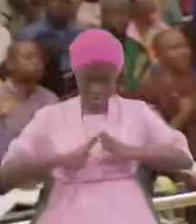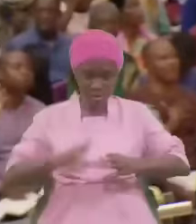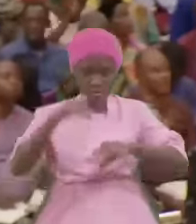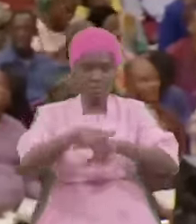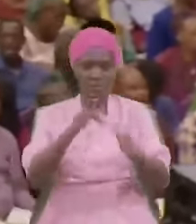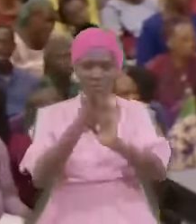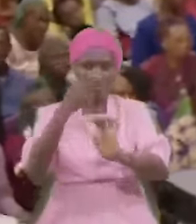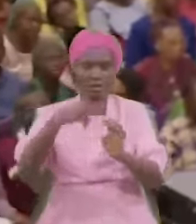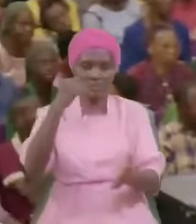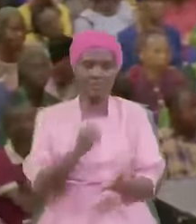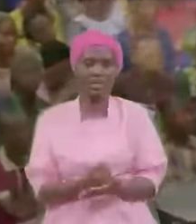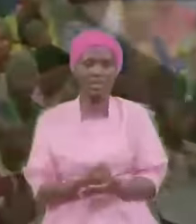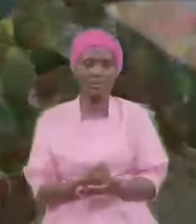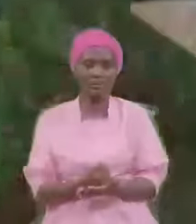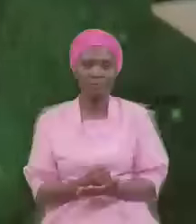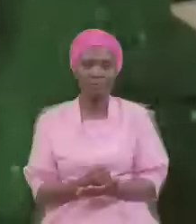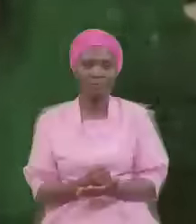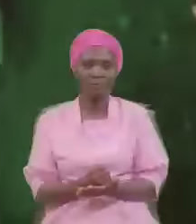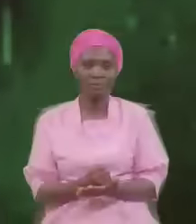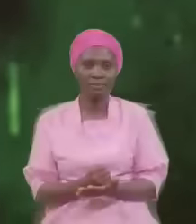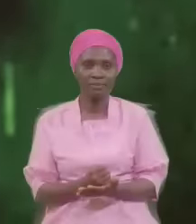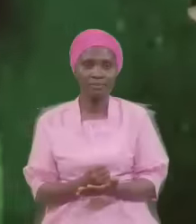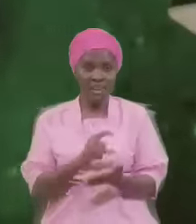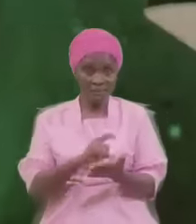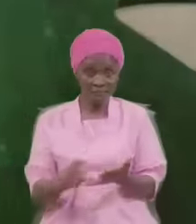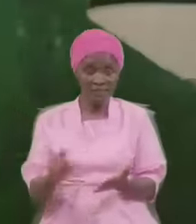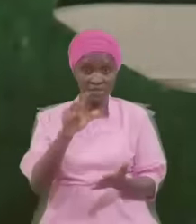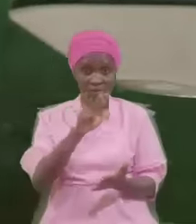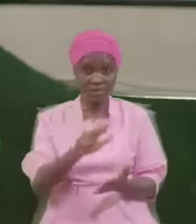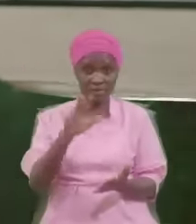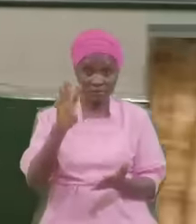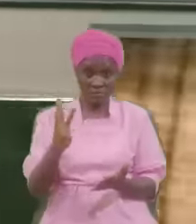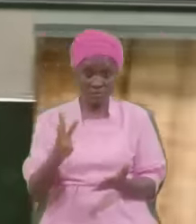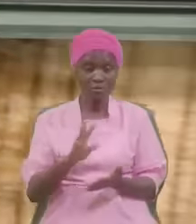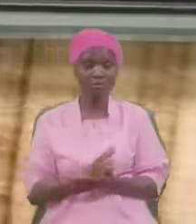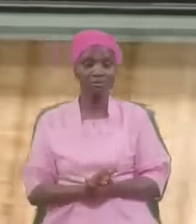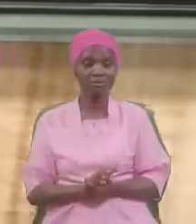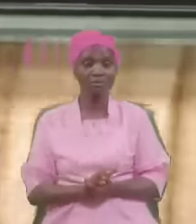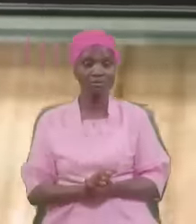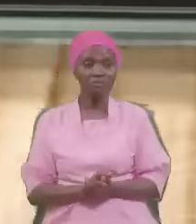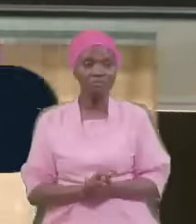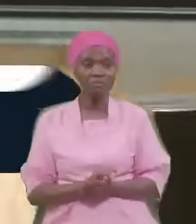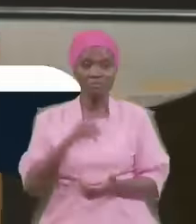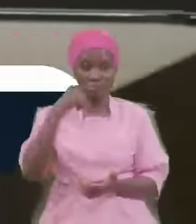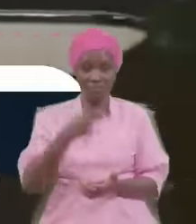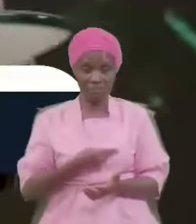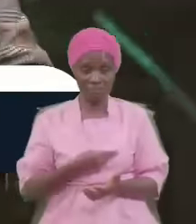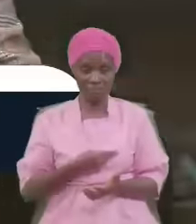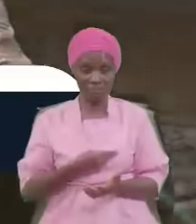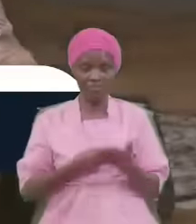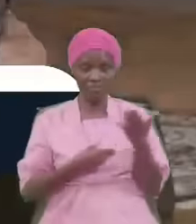name. Look at verse 34. In verse 34, it tells us